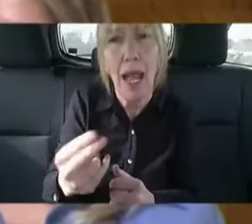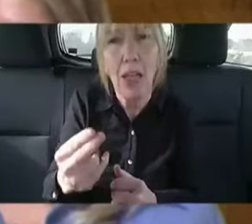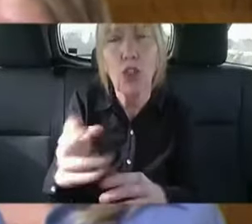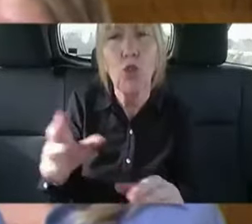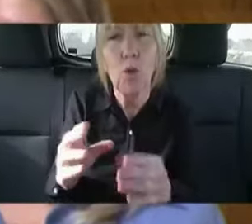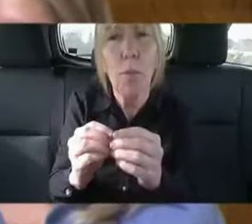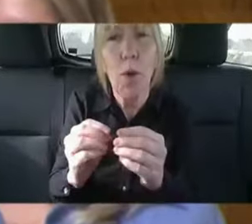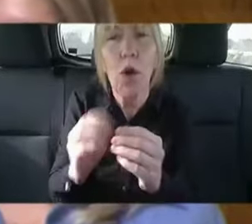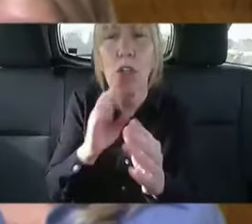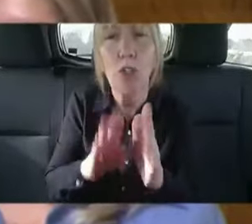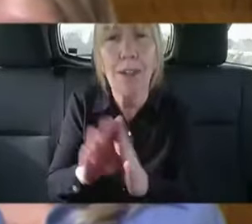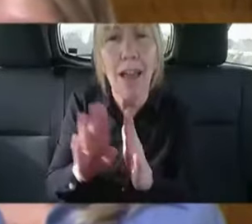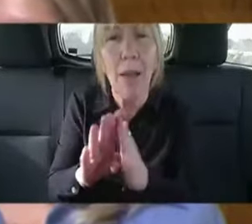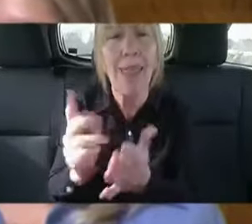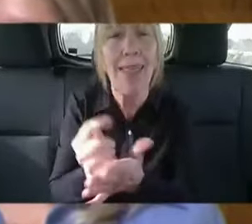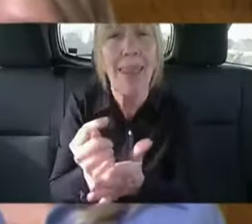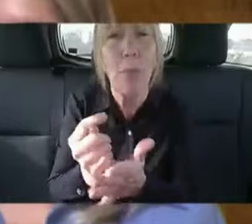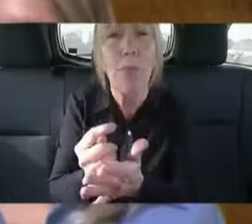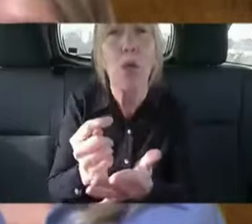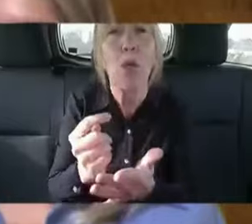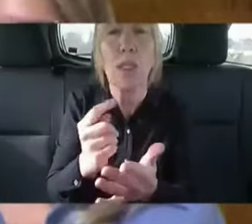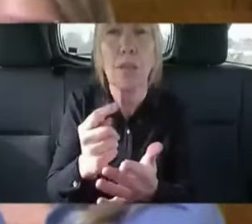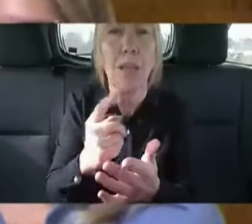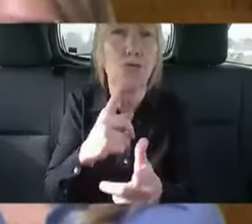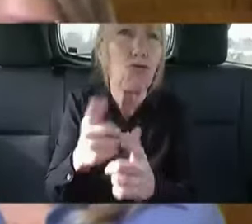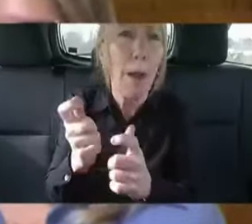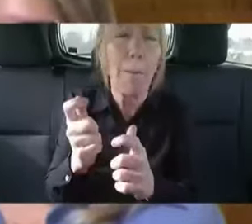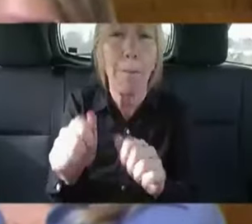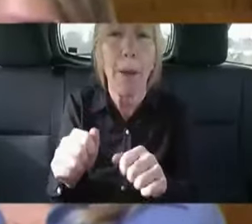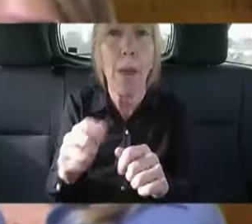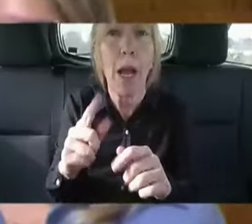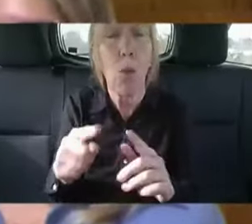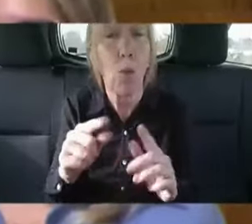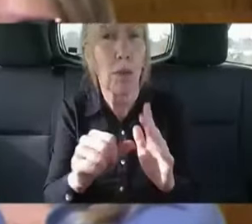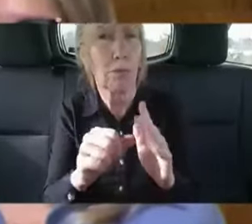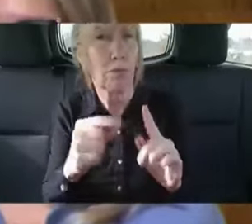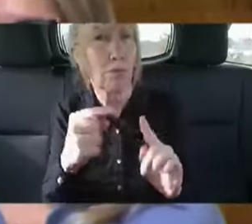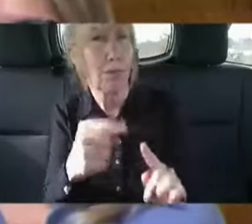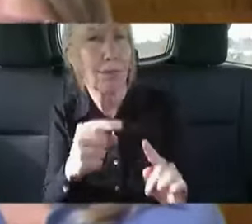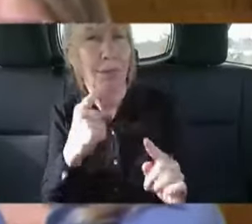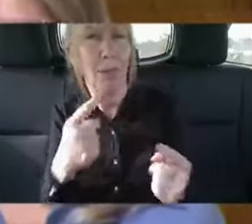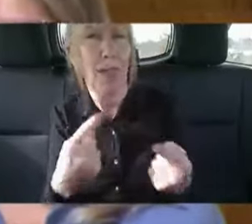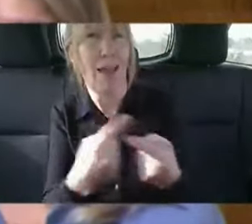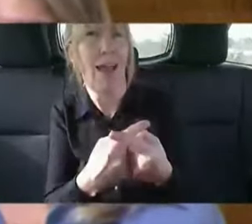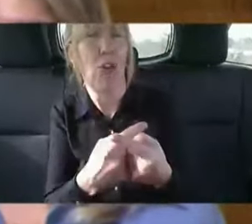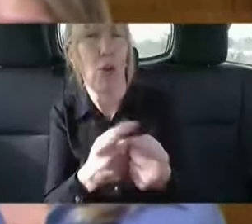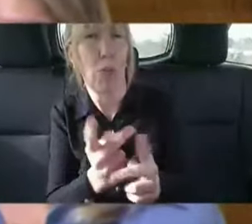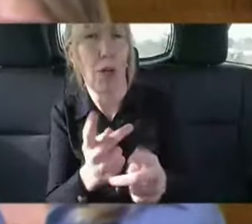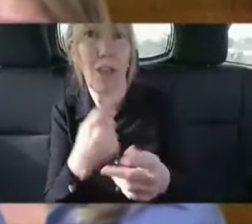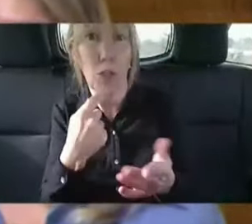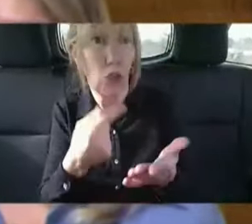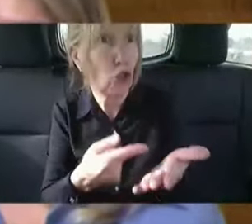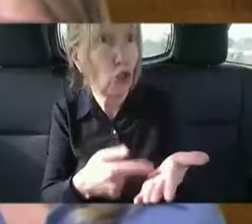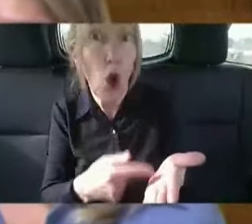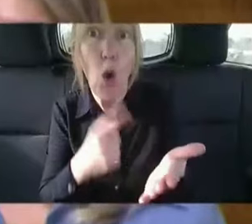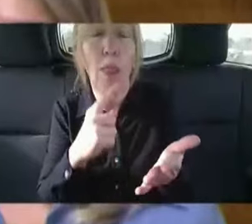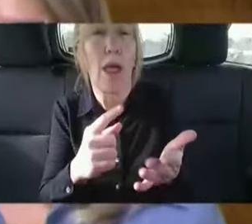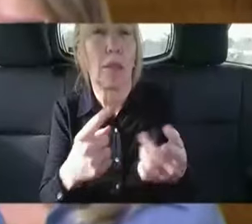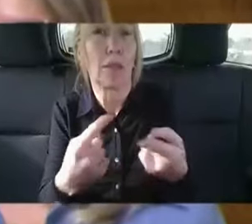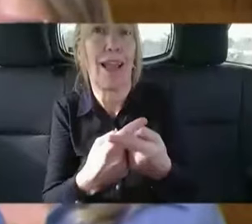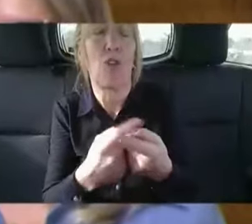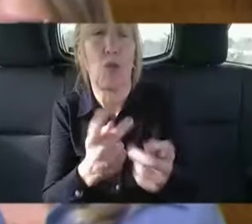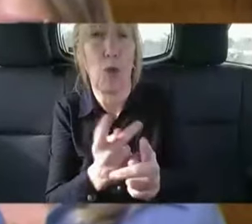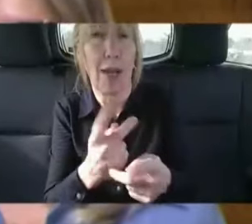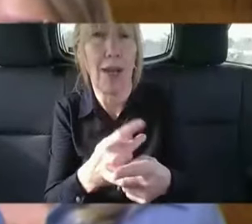these therapeutics as rapidly as possible. I will point out something which is counterproductive and which has been shown to be counterproductive, which is the most frustrating thing, which